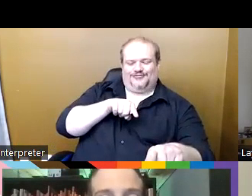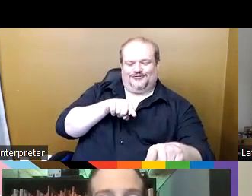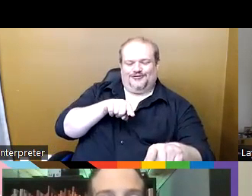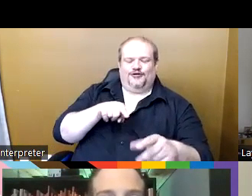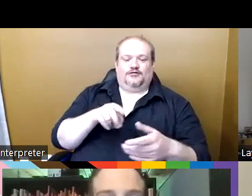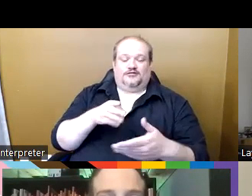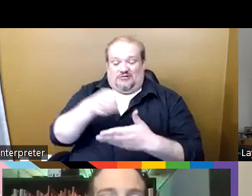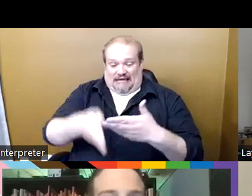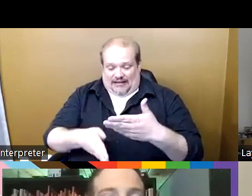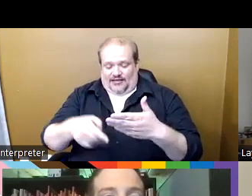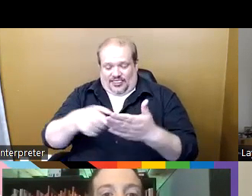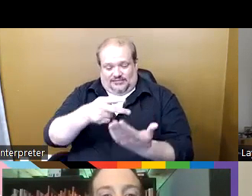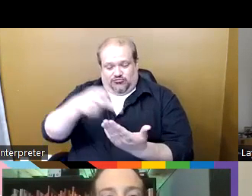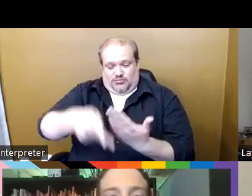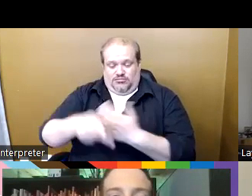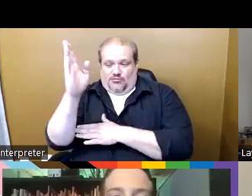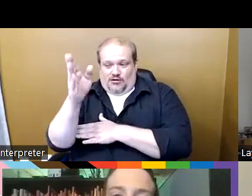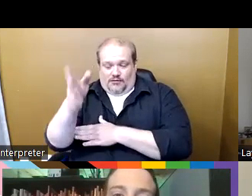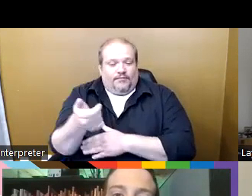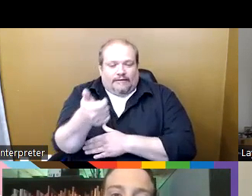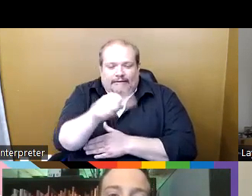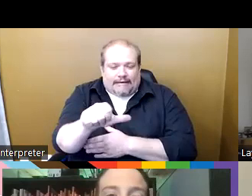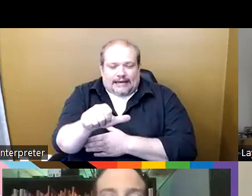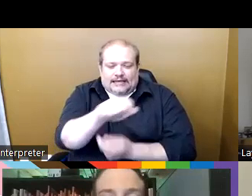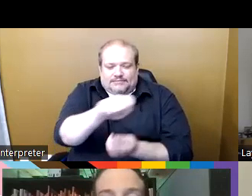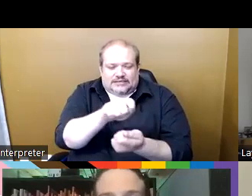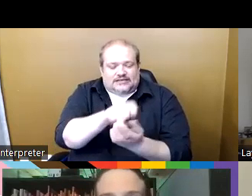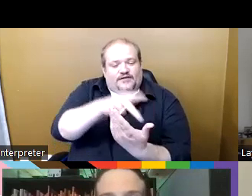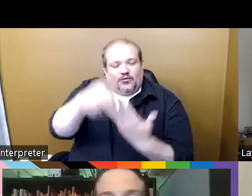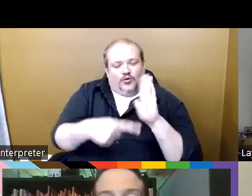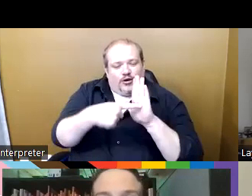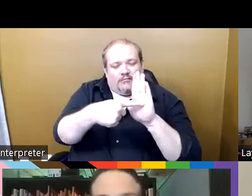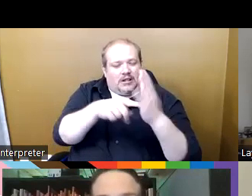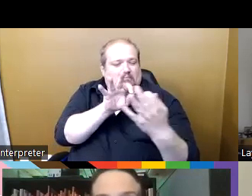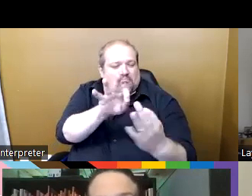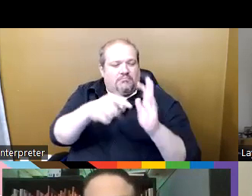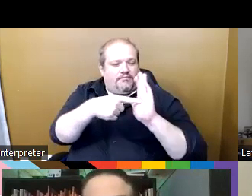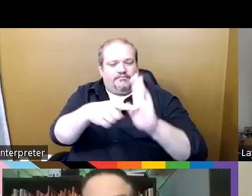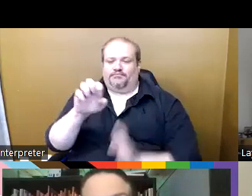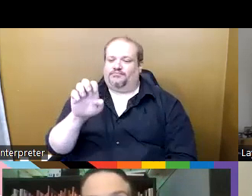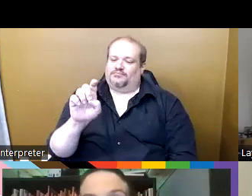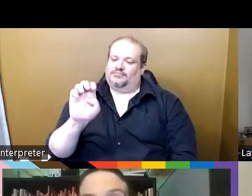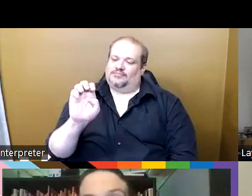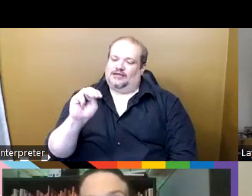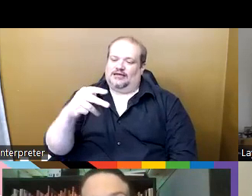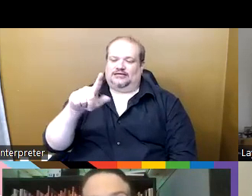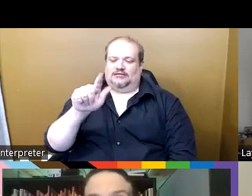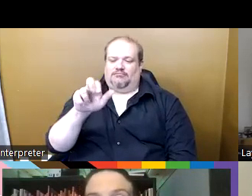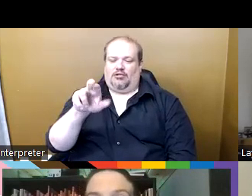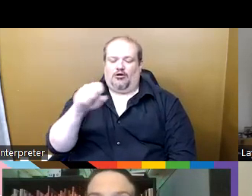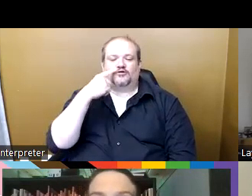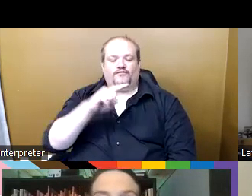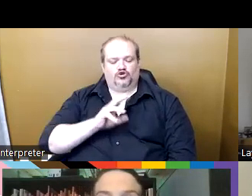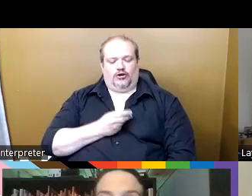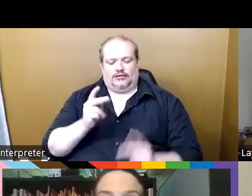question. Are there any specific program exemplars for trans folks in Connecticut or in the New England region that